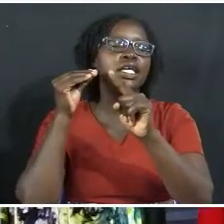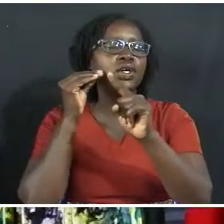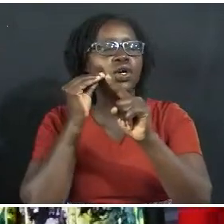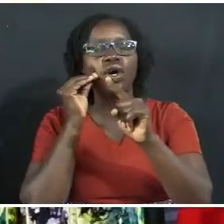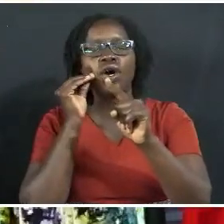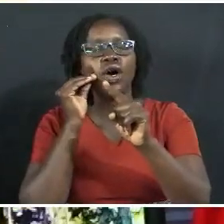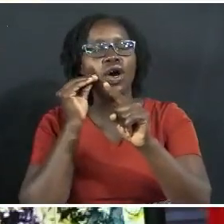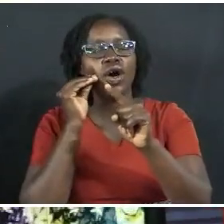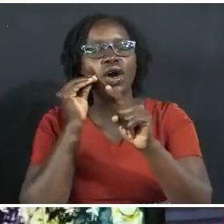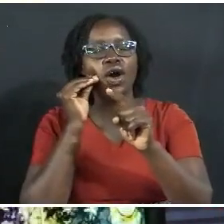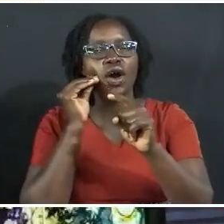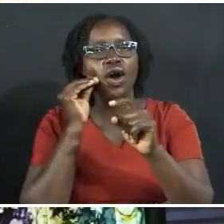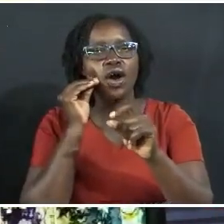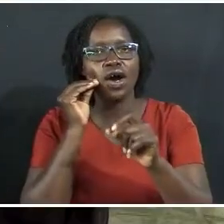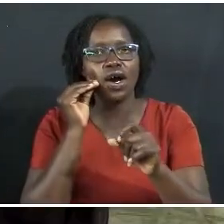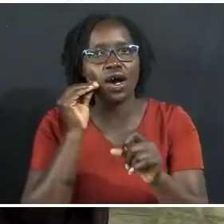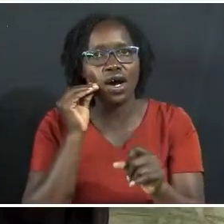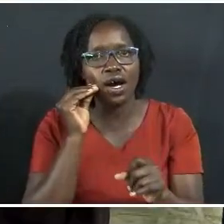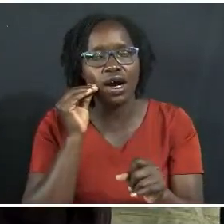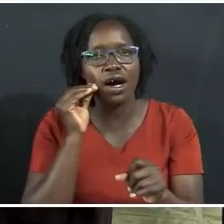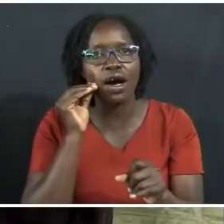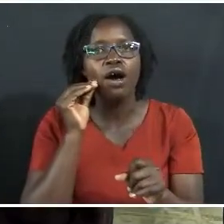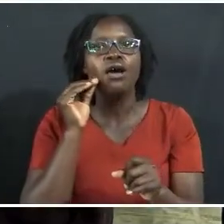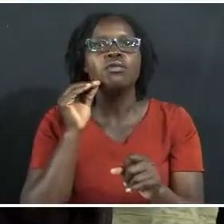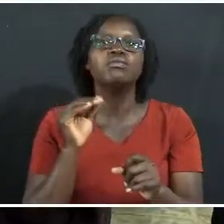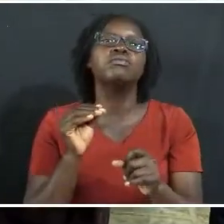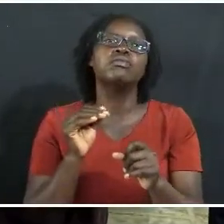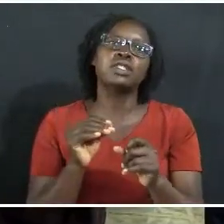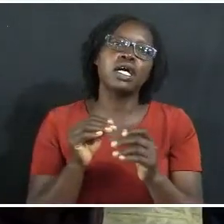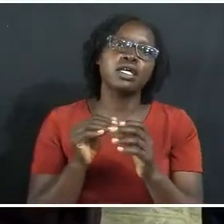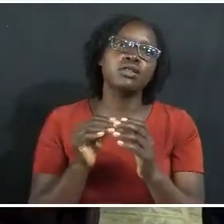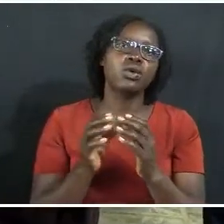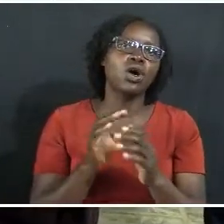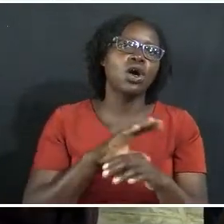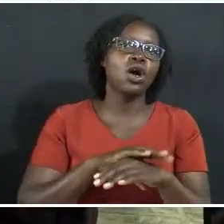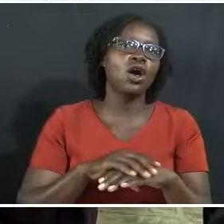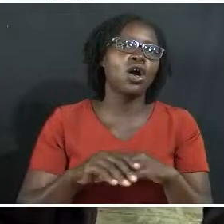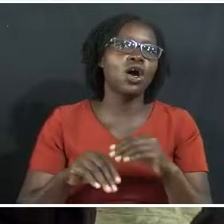All you who are weary and heavy laden.